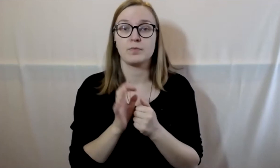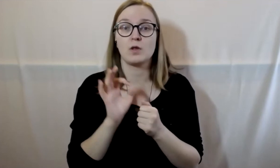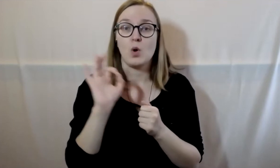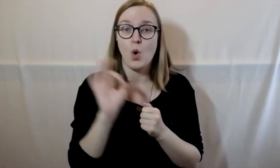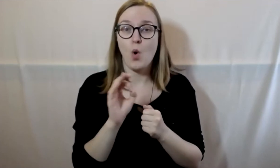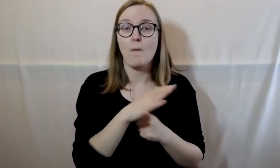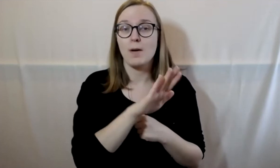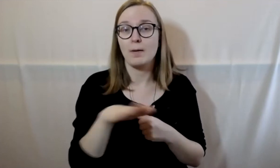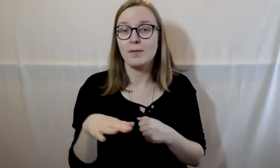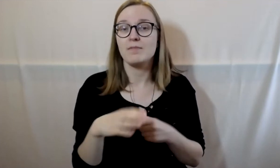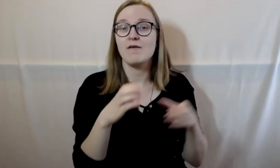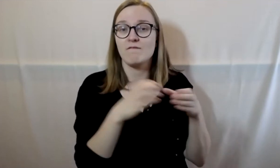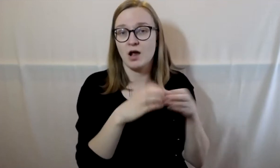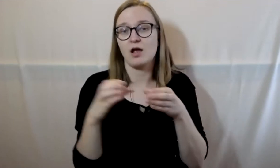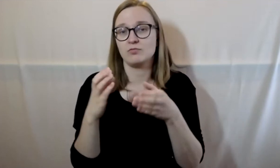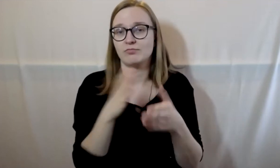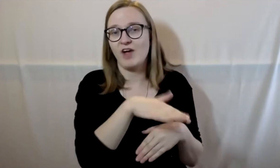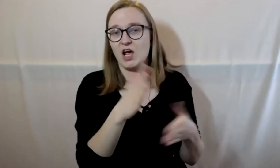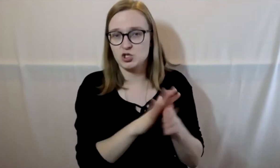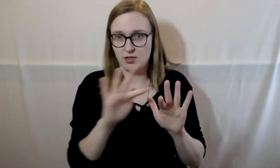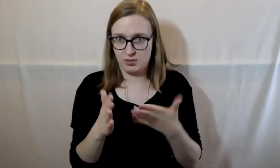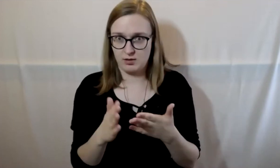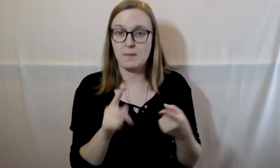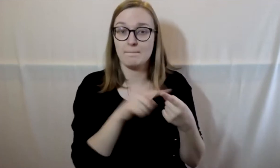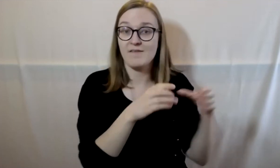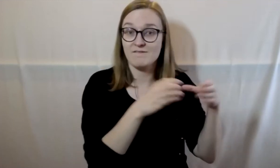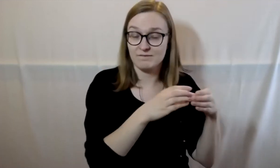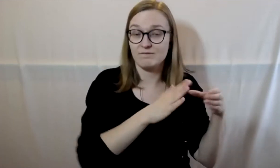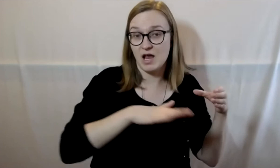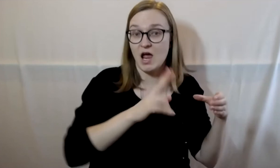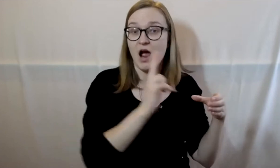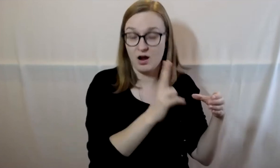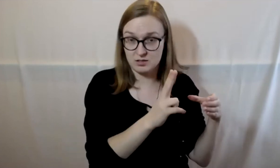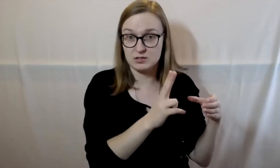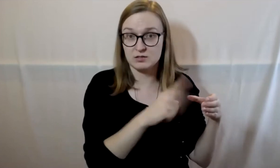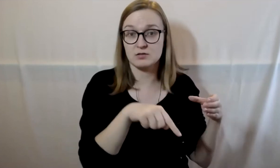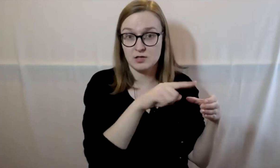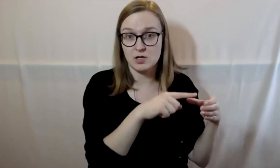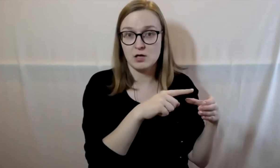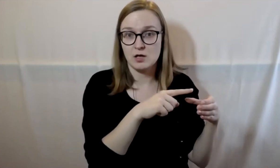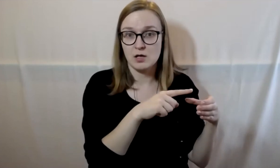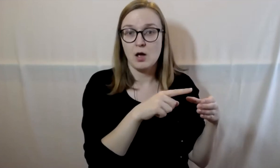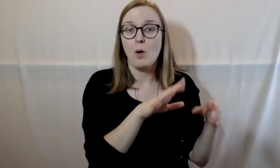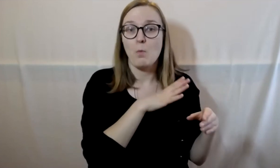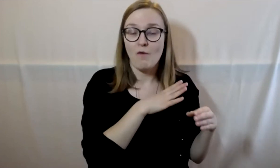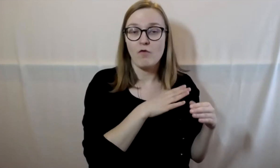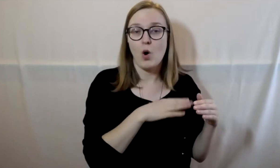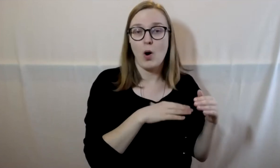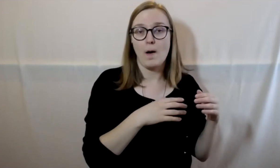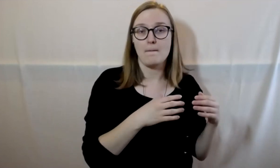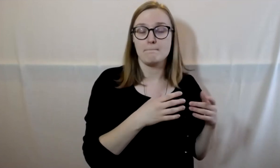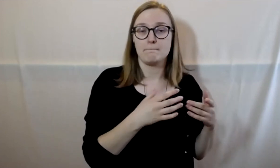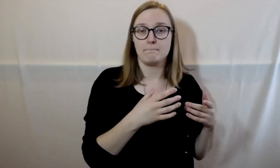education cohort. That was students who study at general education and